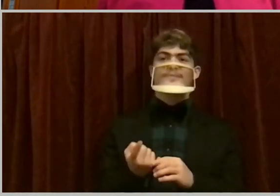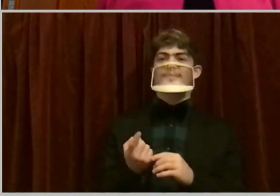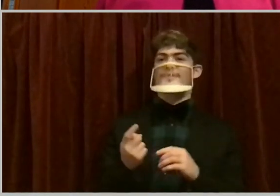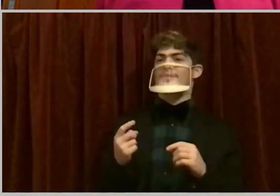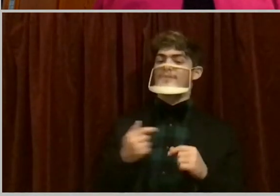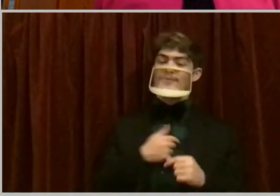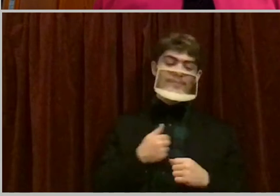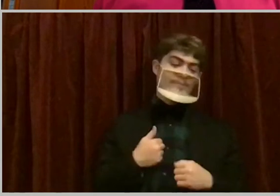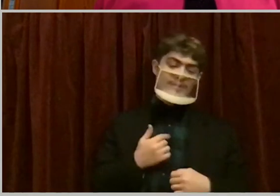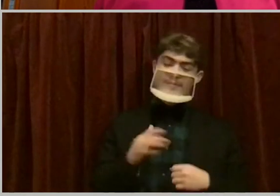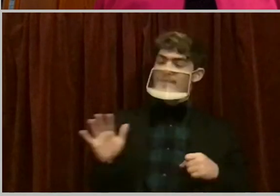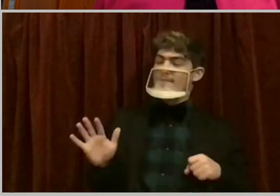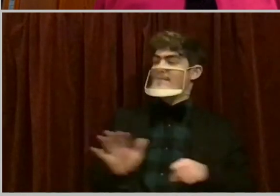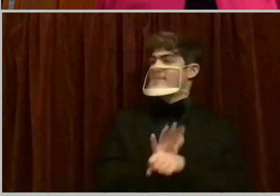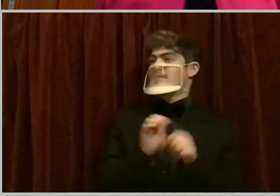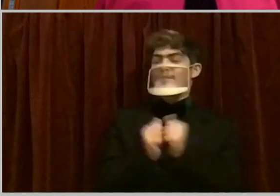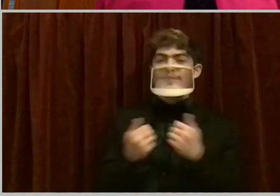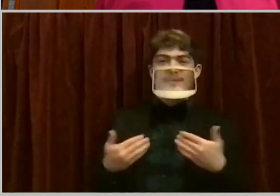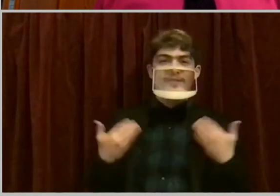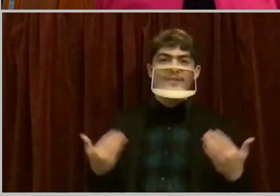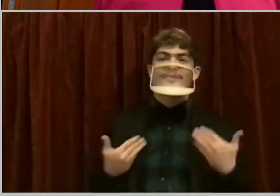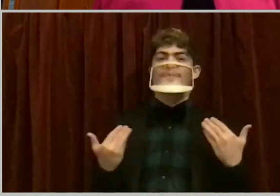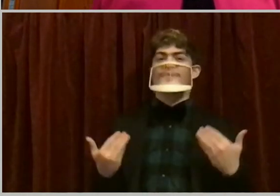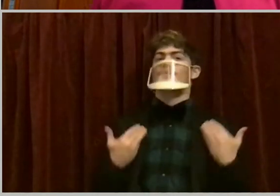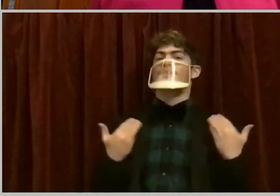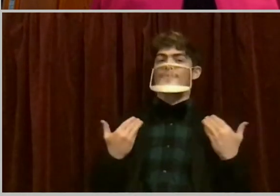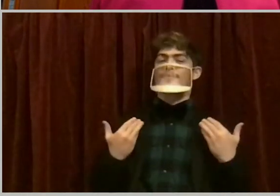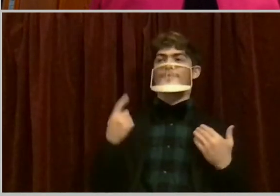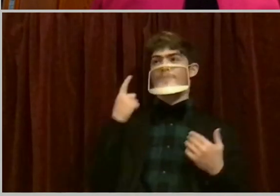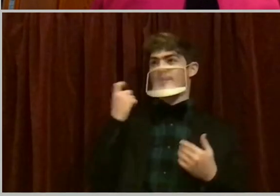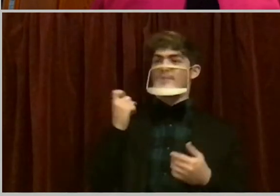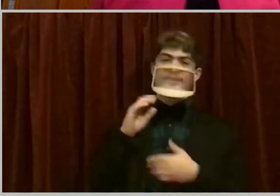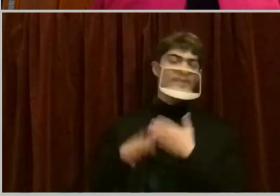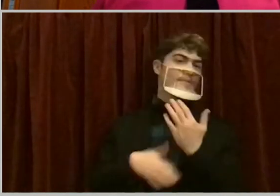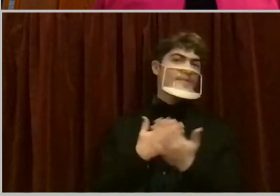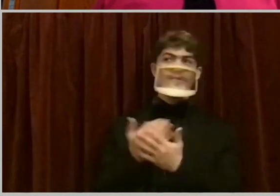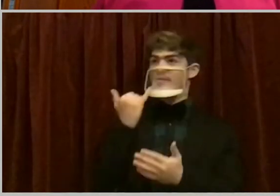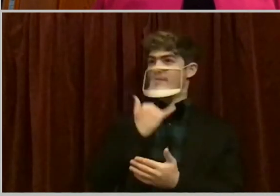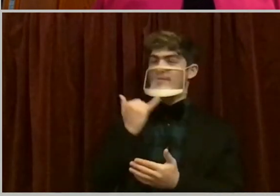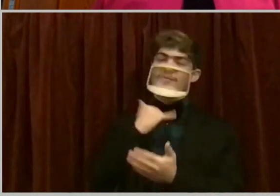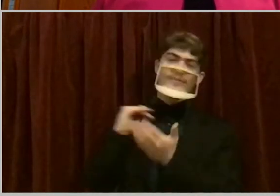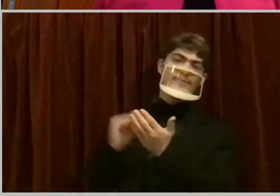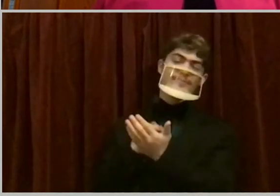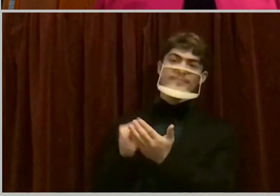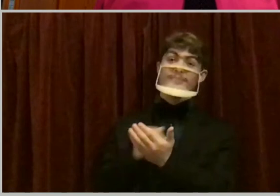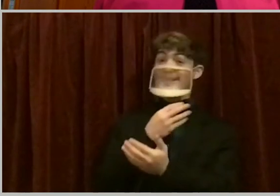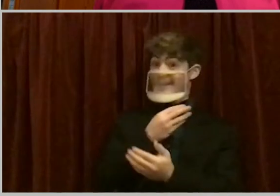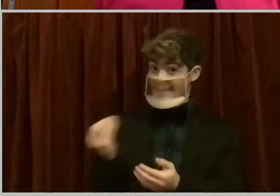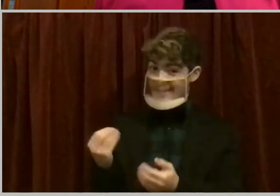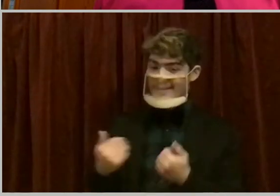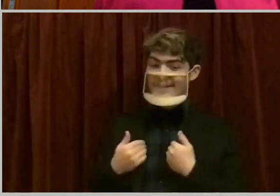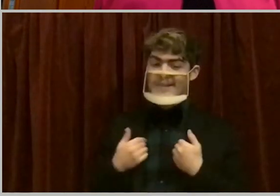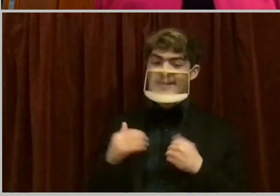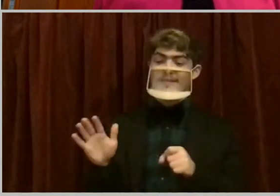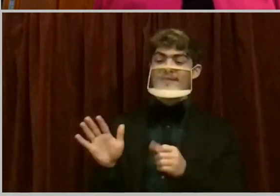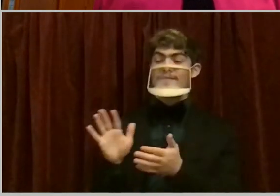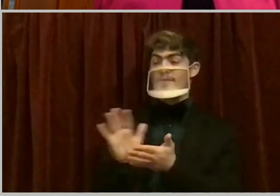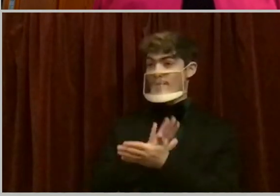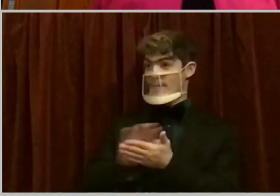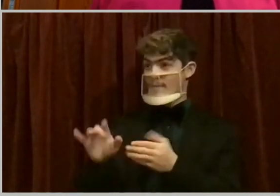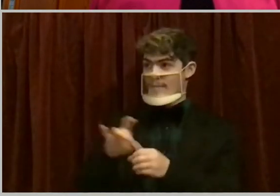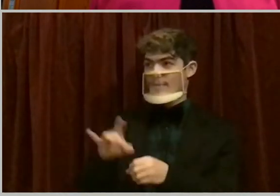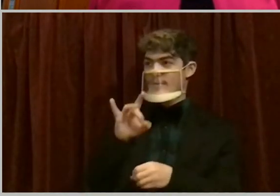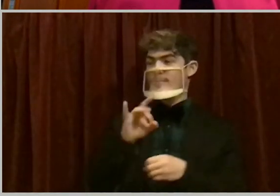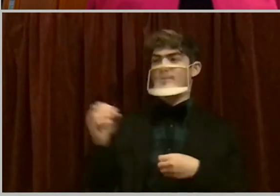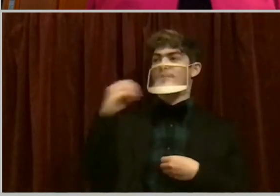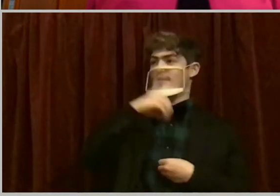fills our hearts and minds, knowing that we've been forgiven of every wrong. And not only that, we have a Holy Spirit within us, a deposit guaranteeing the things